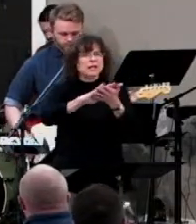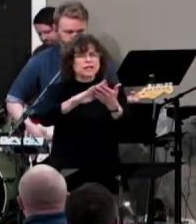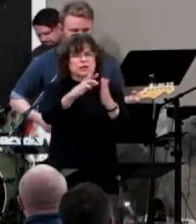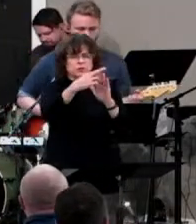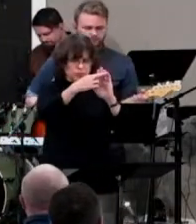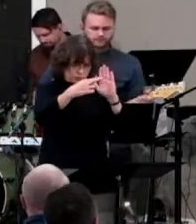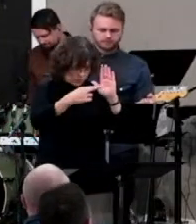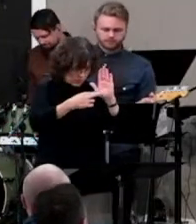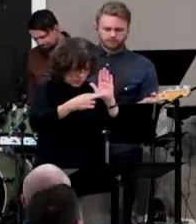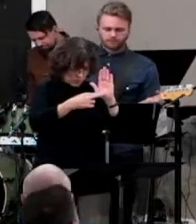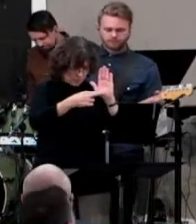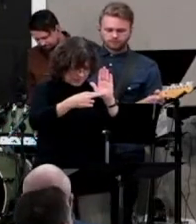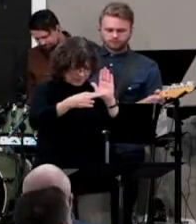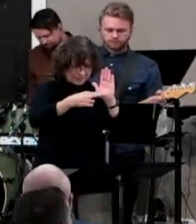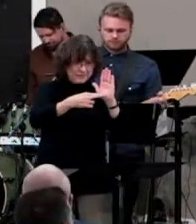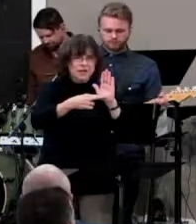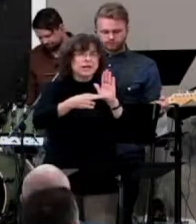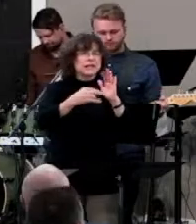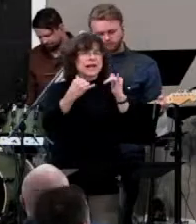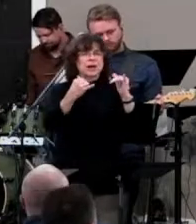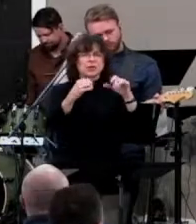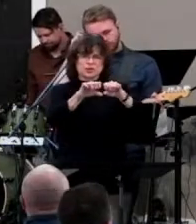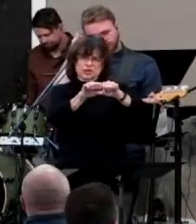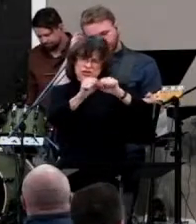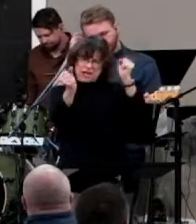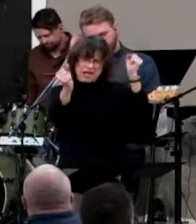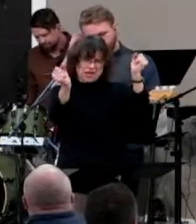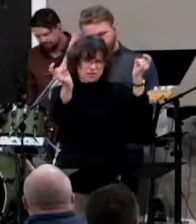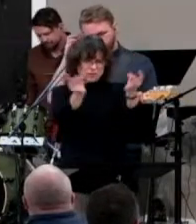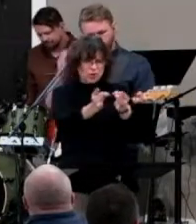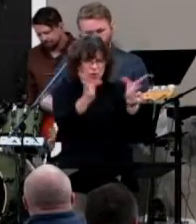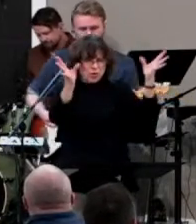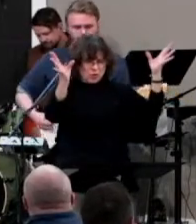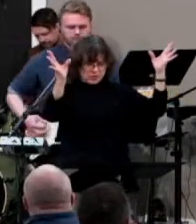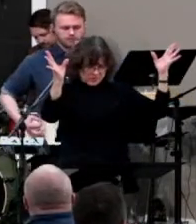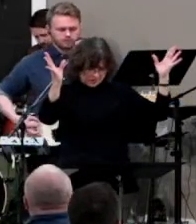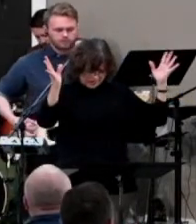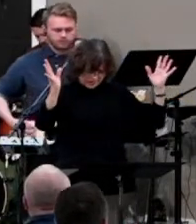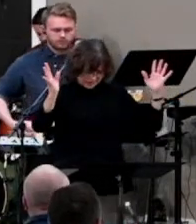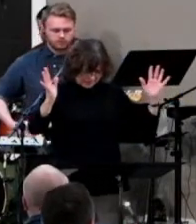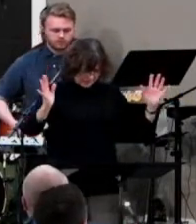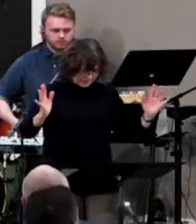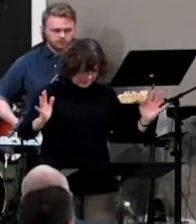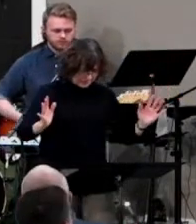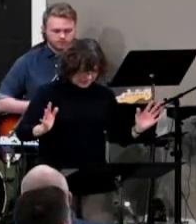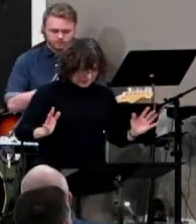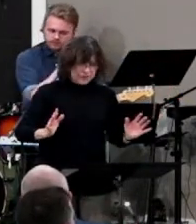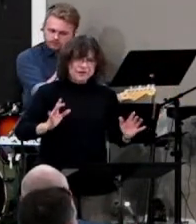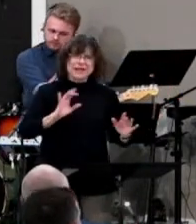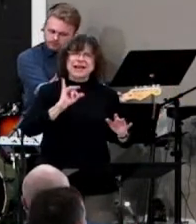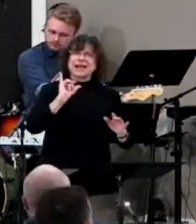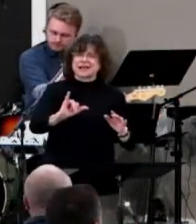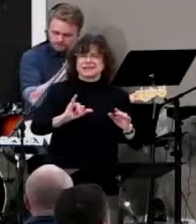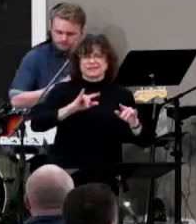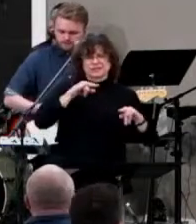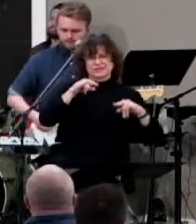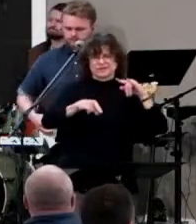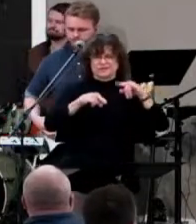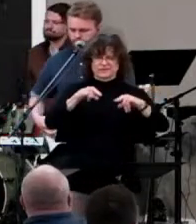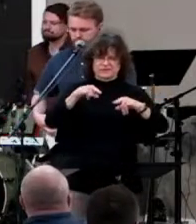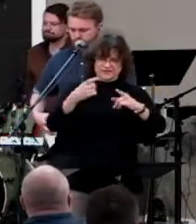Kindly rule has shattered and broken the curse of